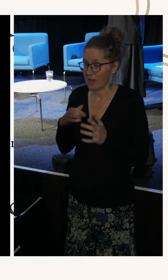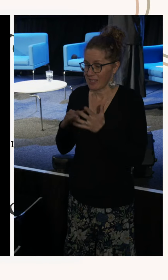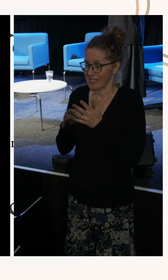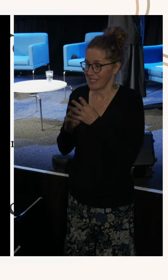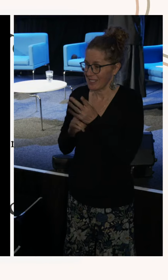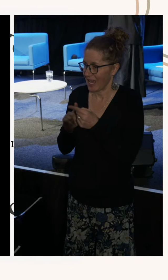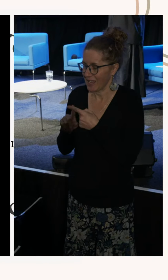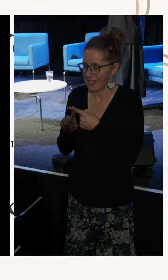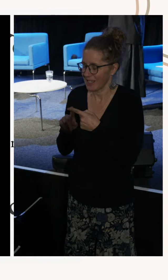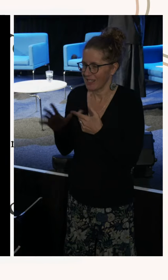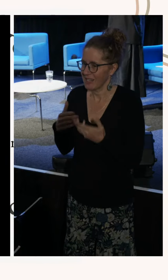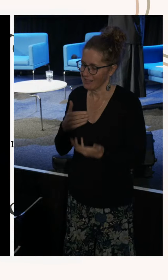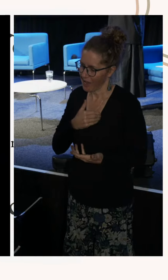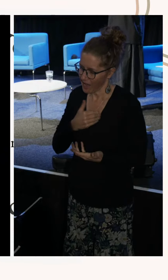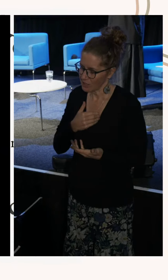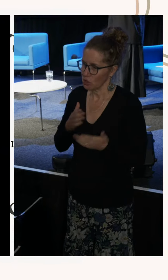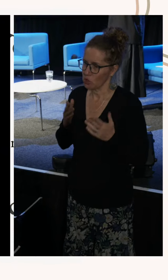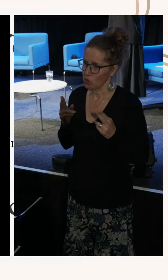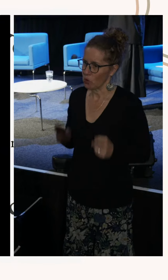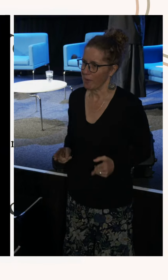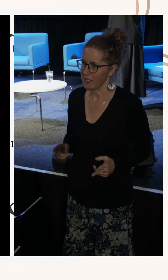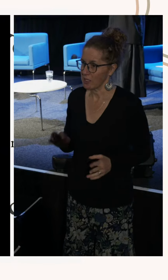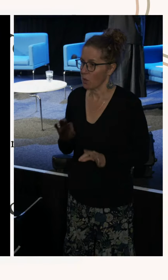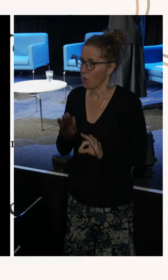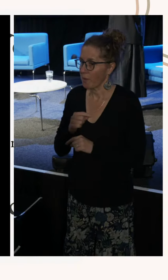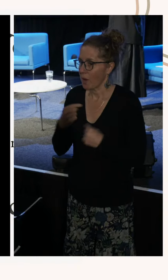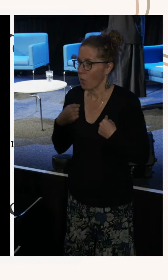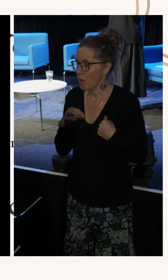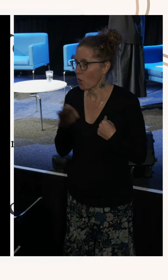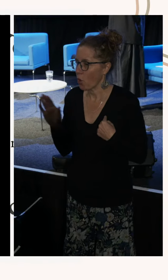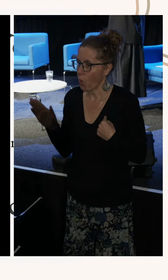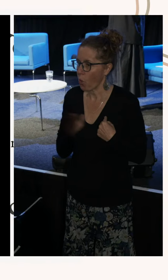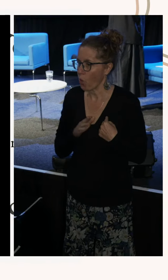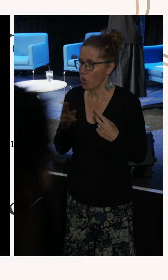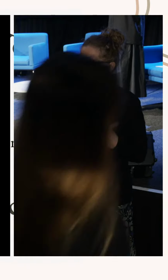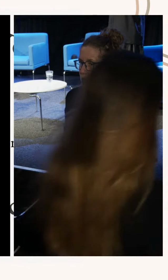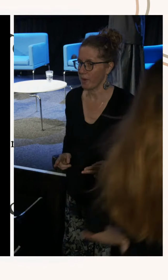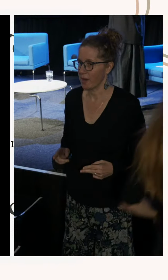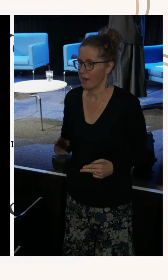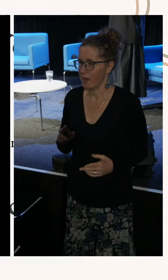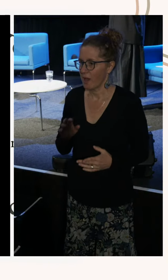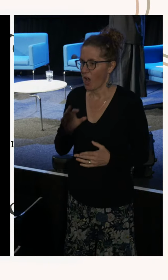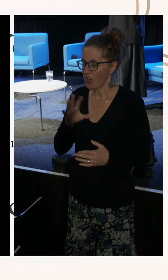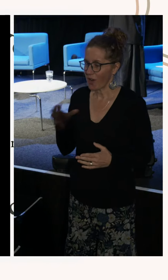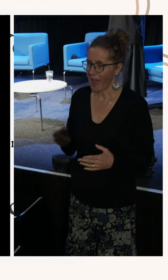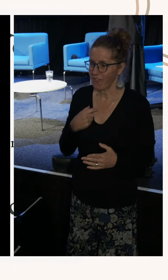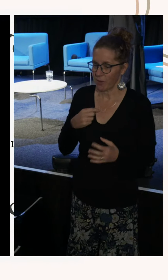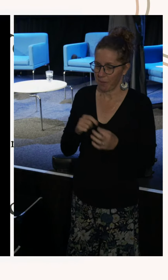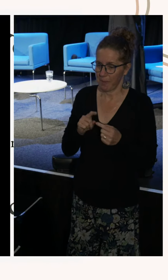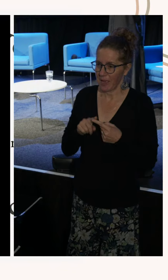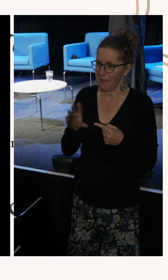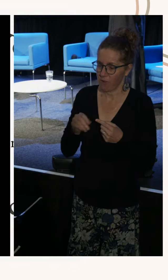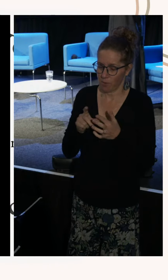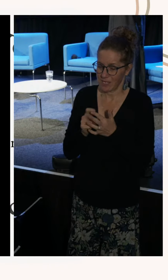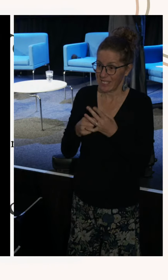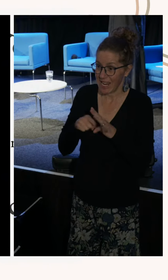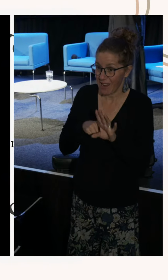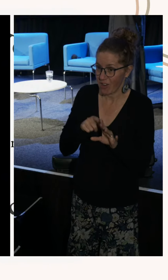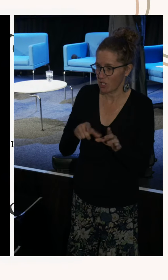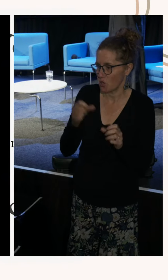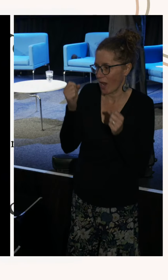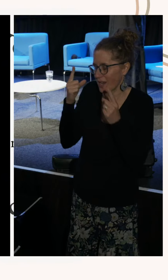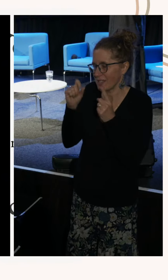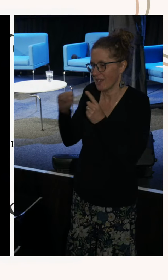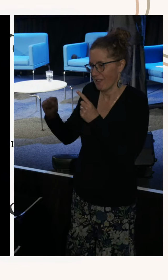requires humanity, and we are not all human. I don't need to be from Derry to get a laugh out of Derry girls and to know the struggle of existing